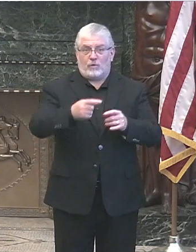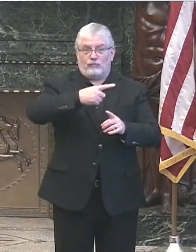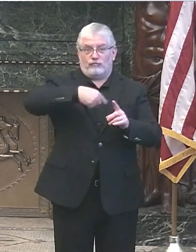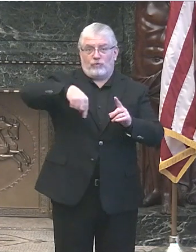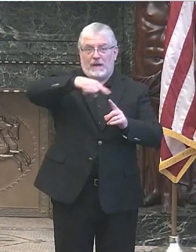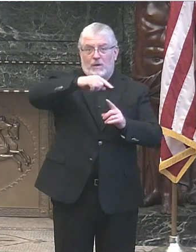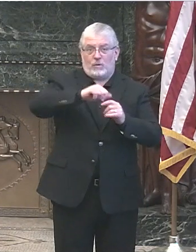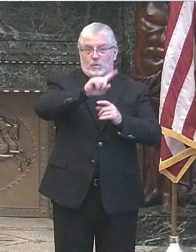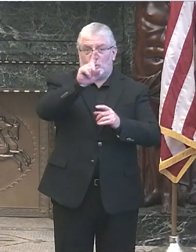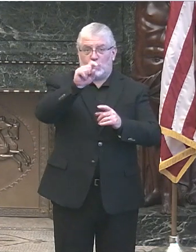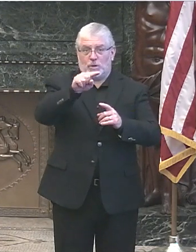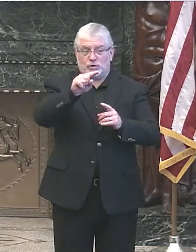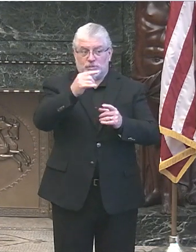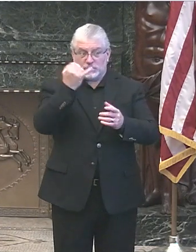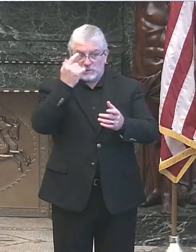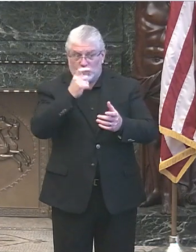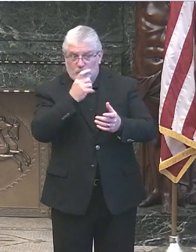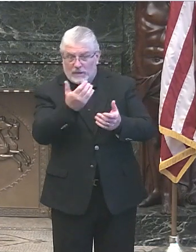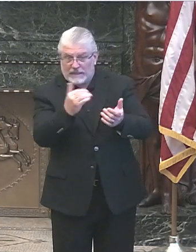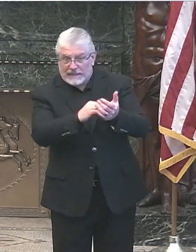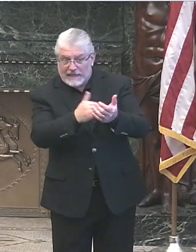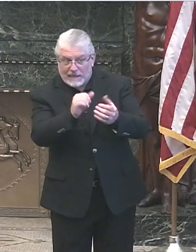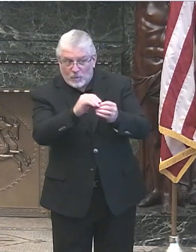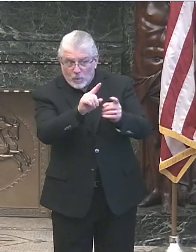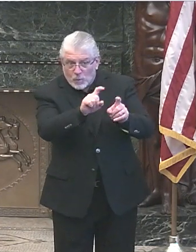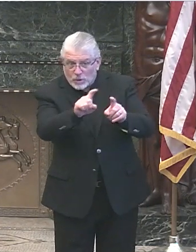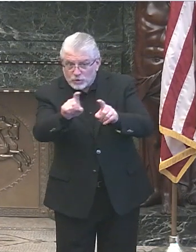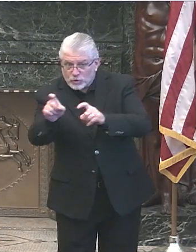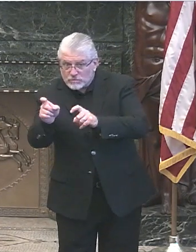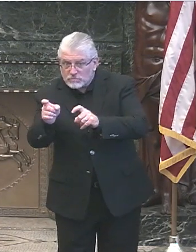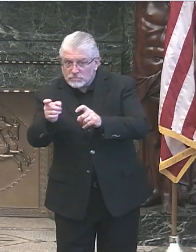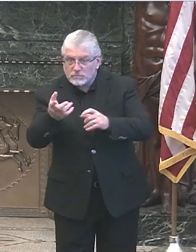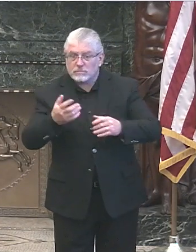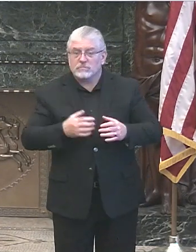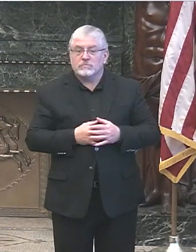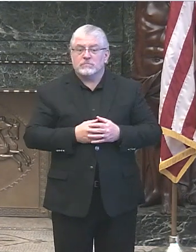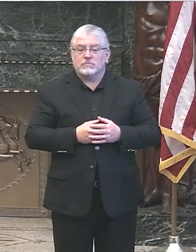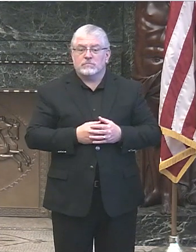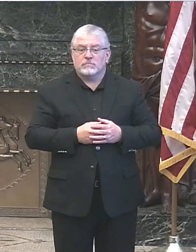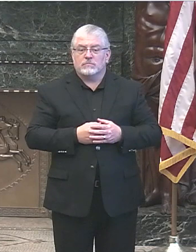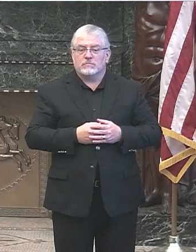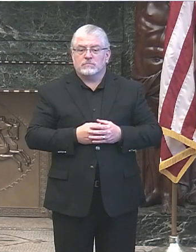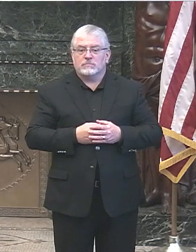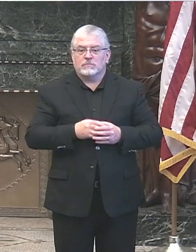questions, please raise your hand. We are going to go to Mike D'Onofrio of the Tribune.